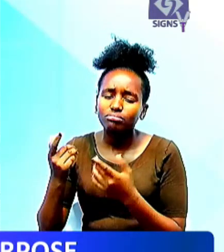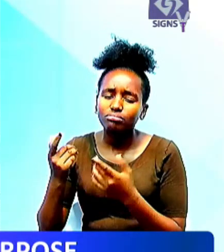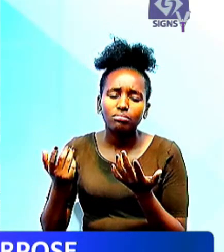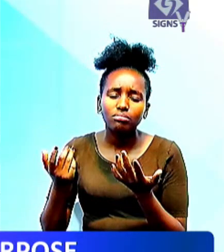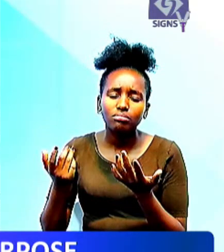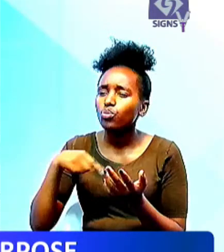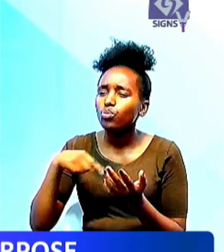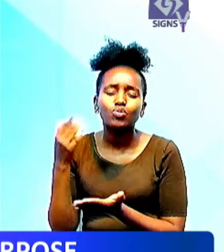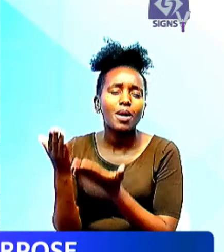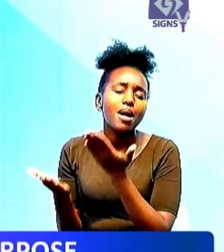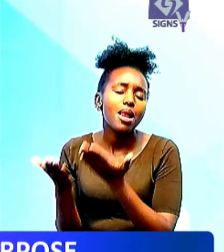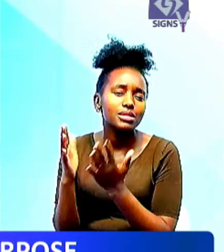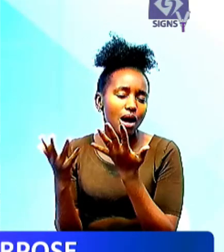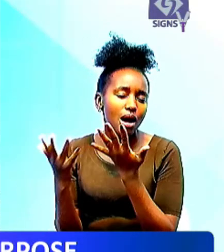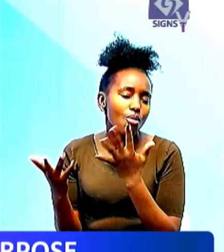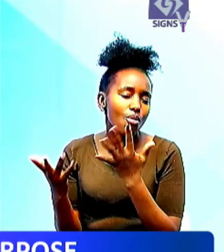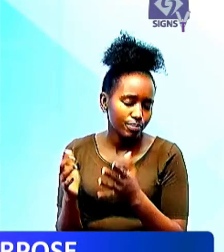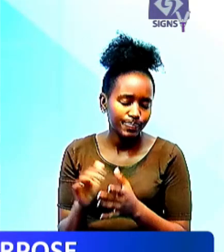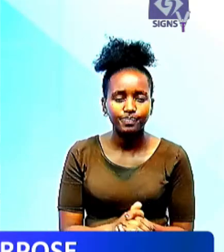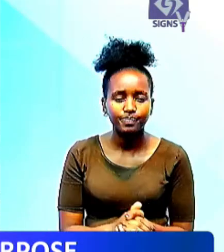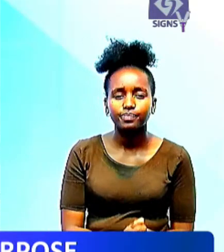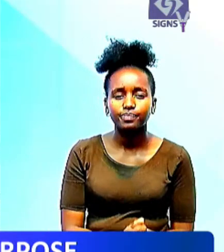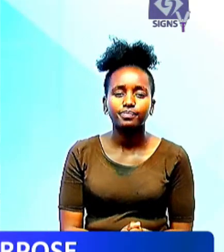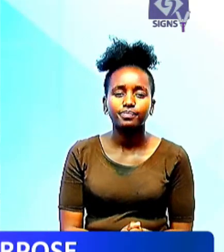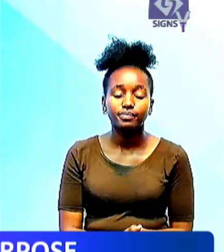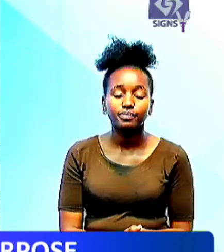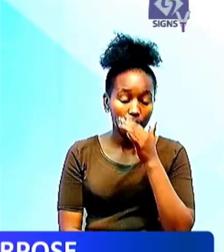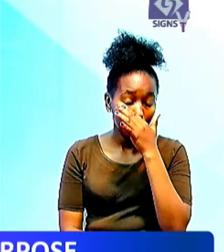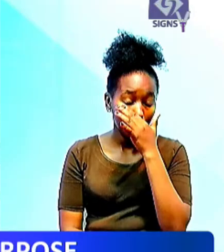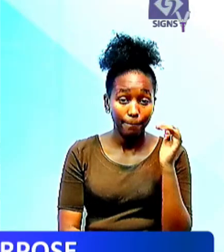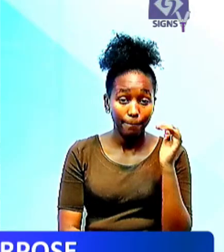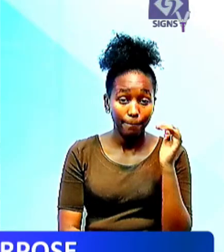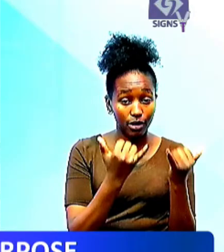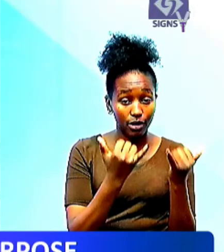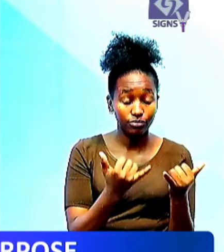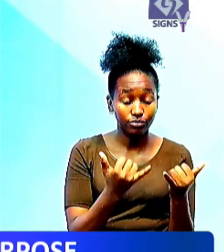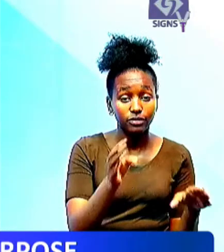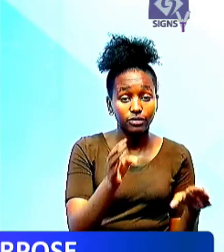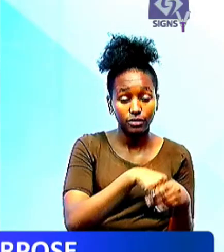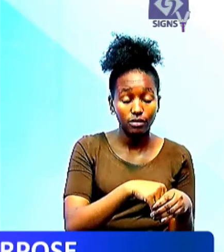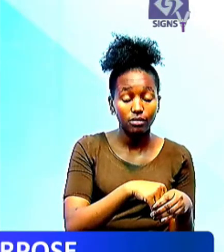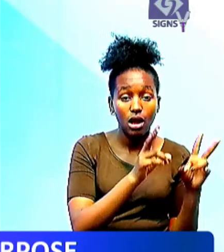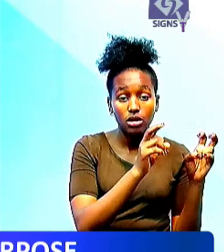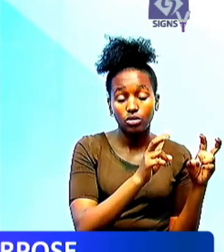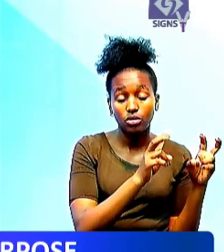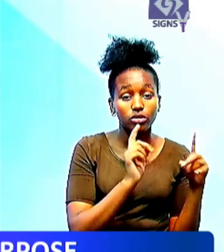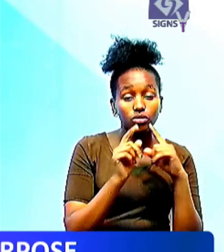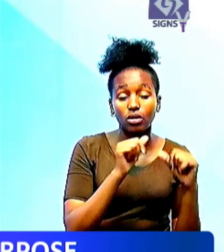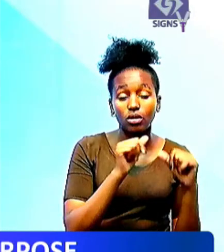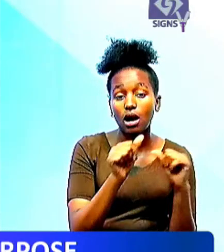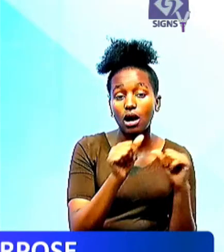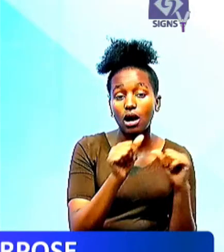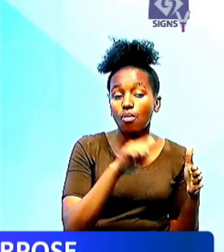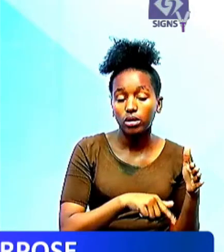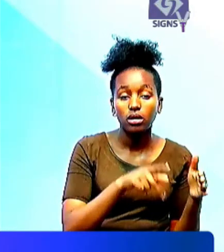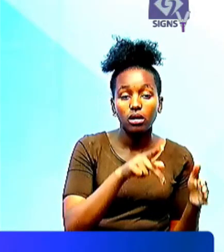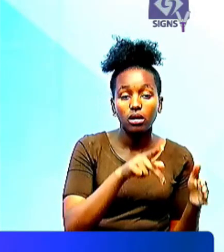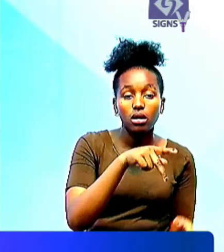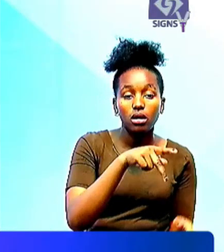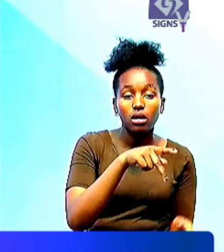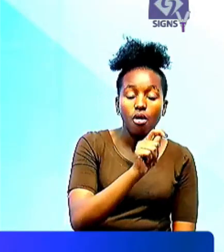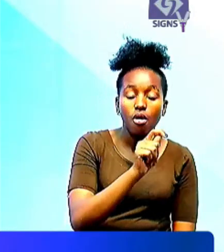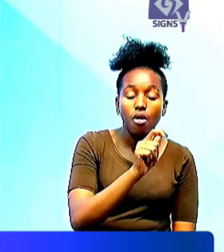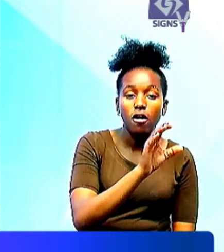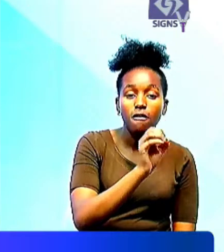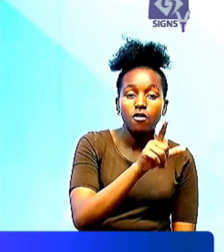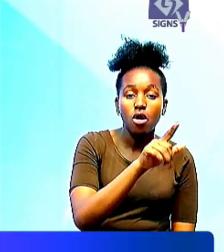to balance? Like now from the investment side, when we talk about portfolios. And